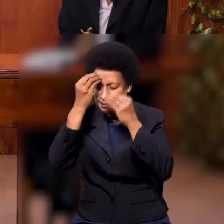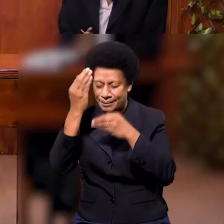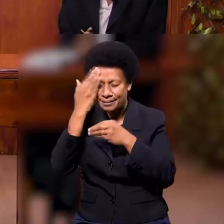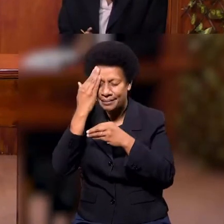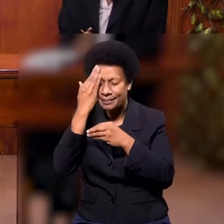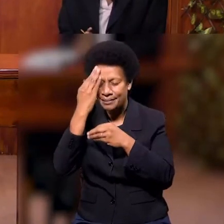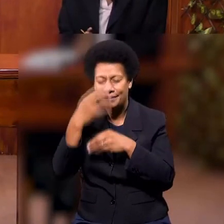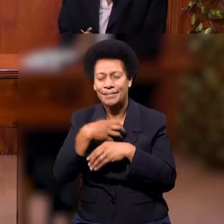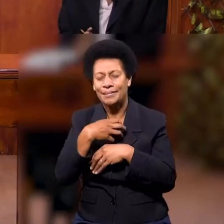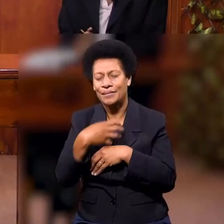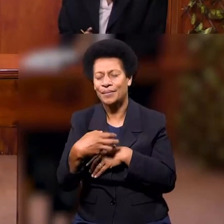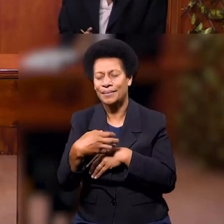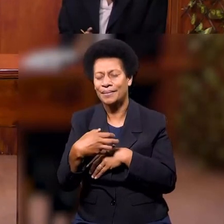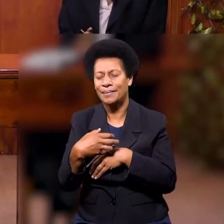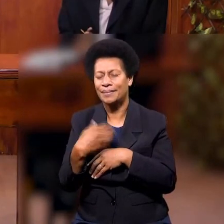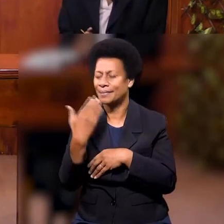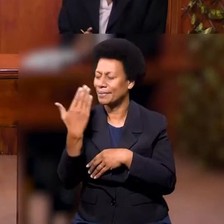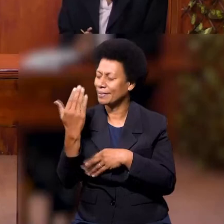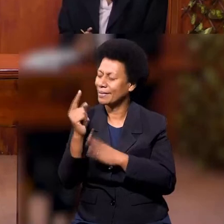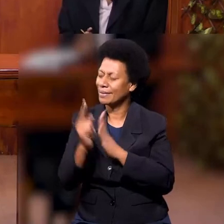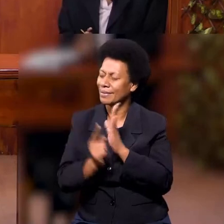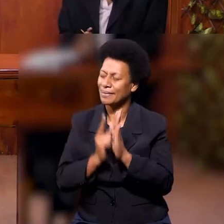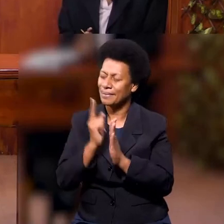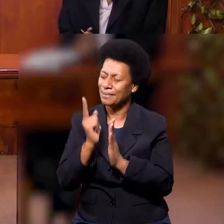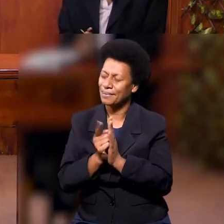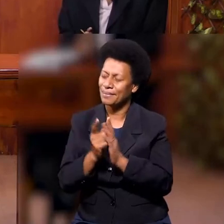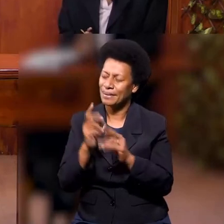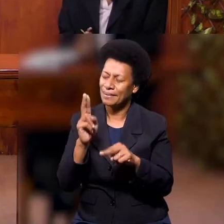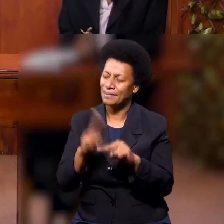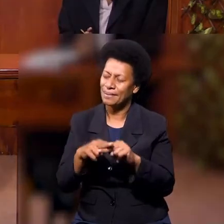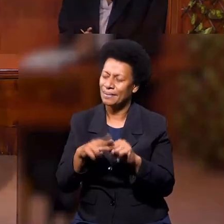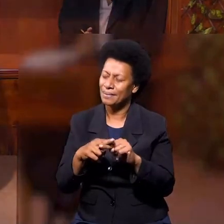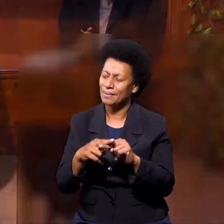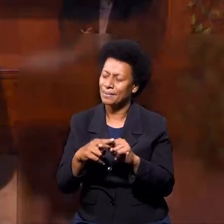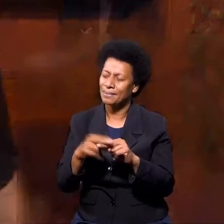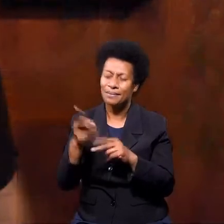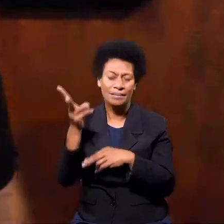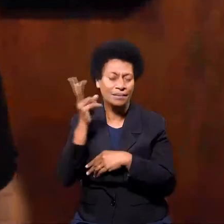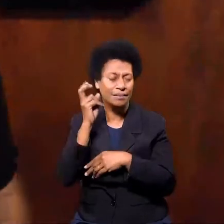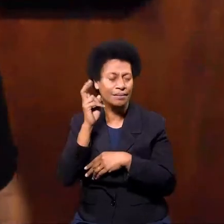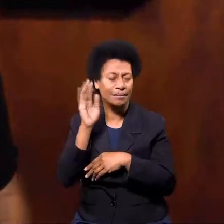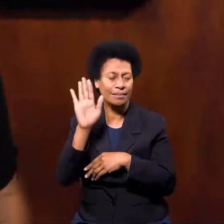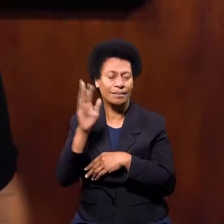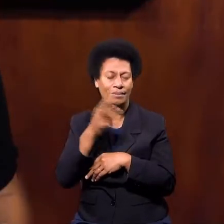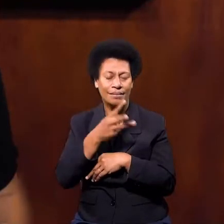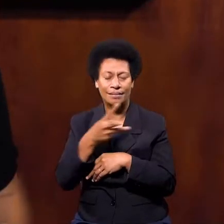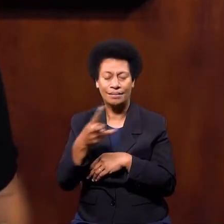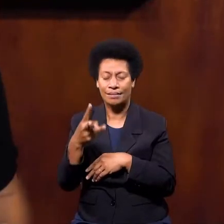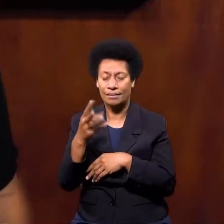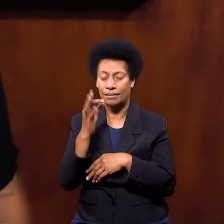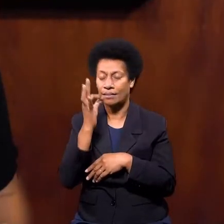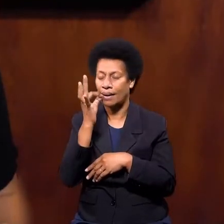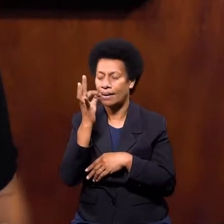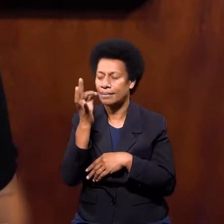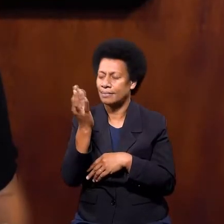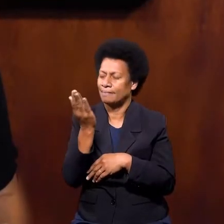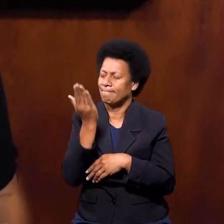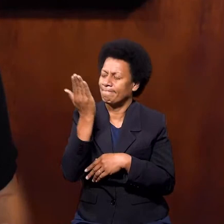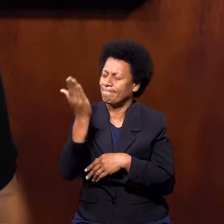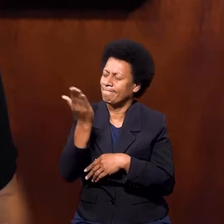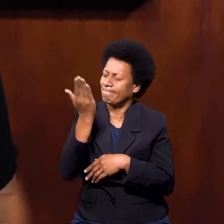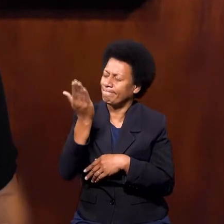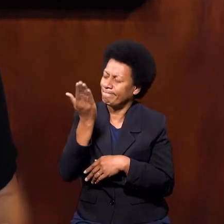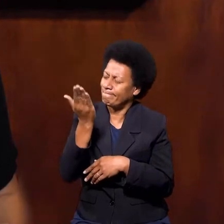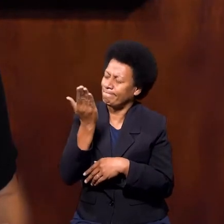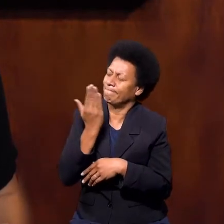more from you at this hour. Father, your words have been heard, and I'm asking